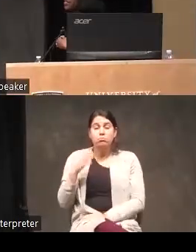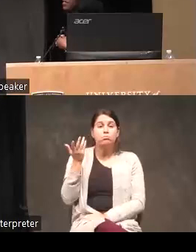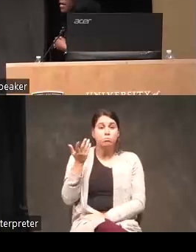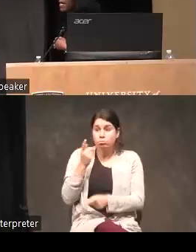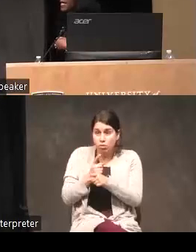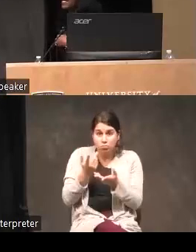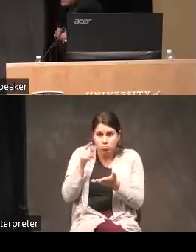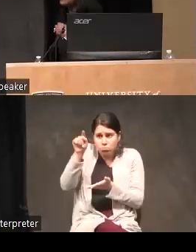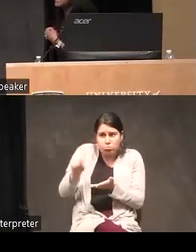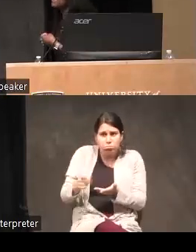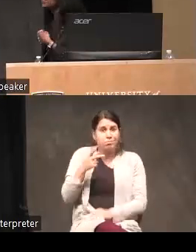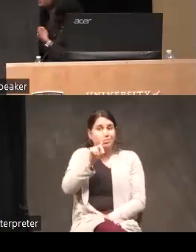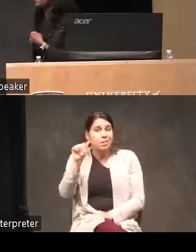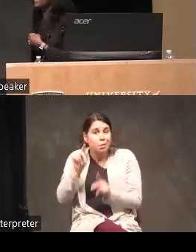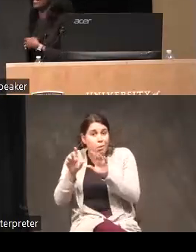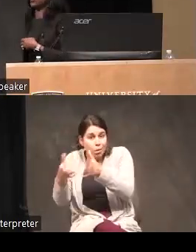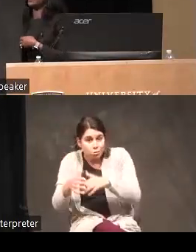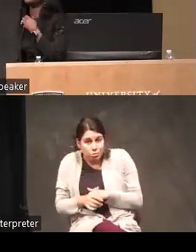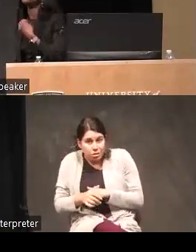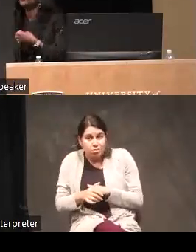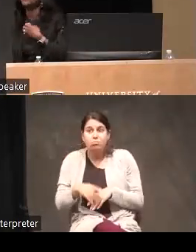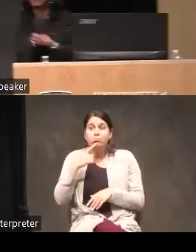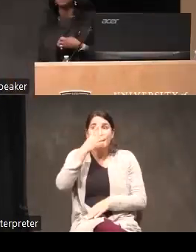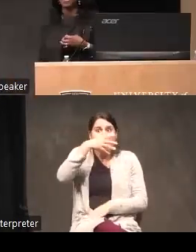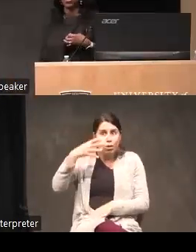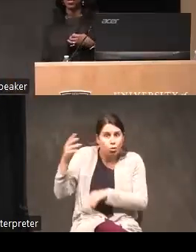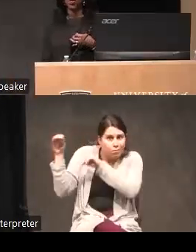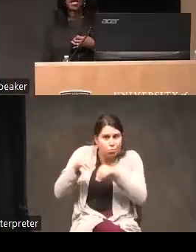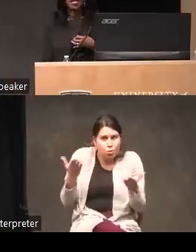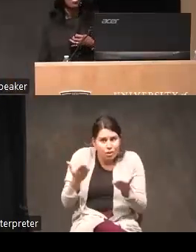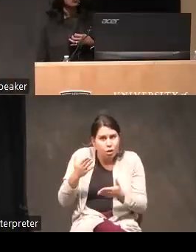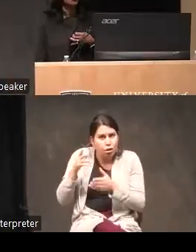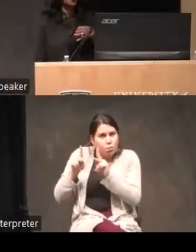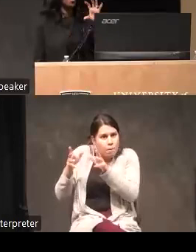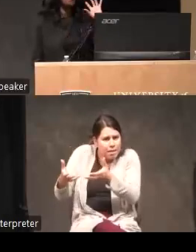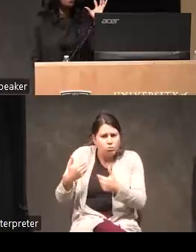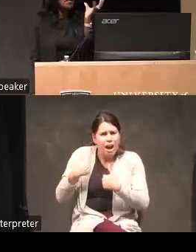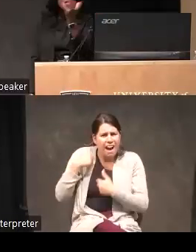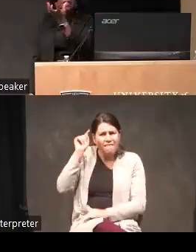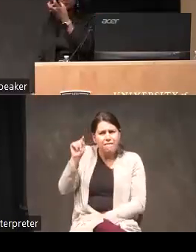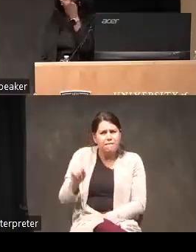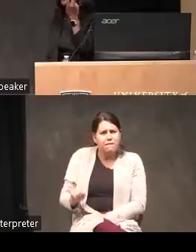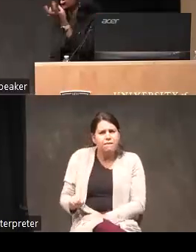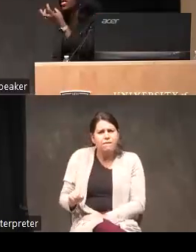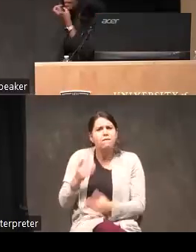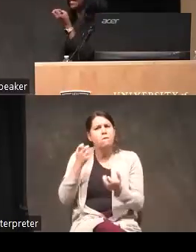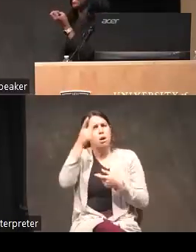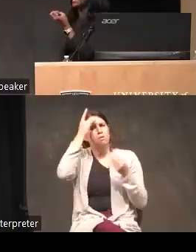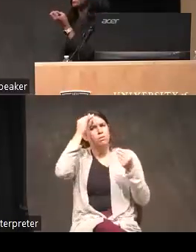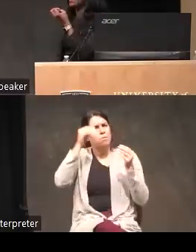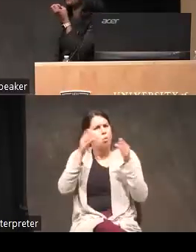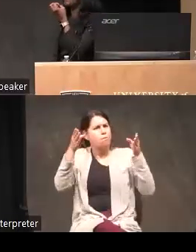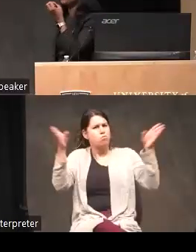populations, right? Disabled population, immigrant populations, right? So I want us to think